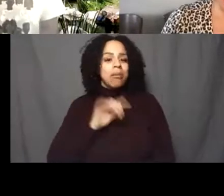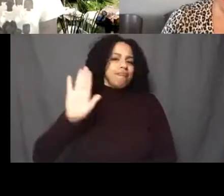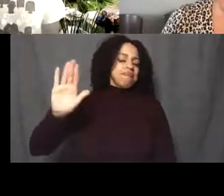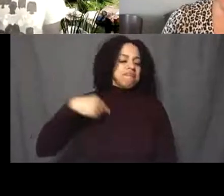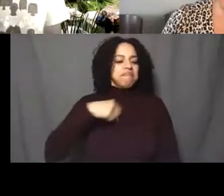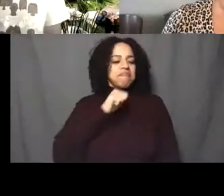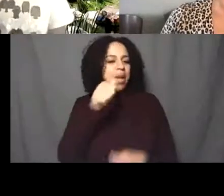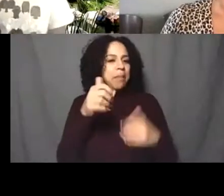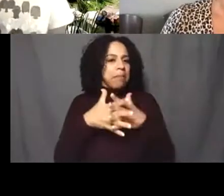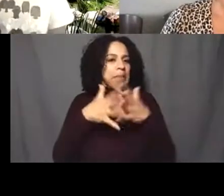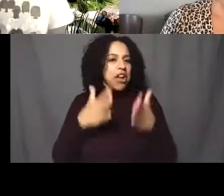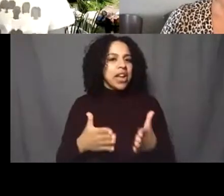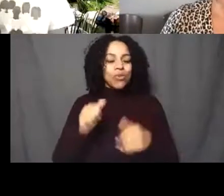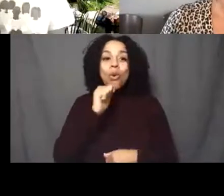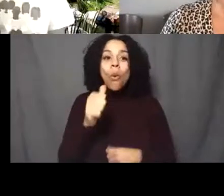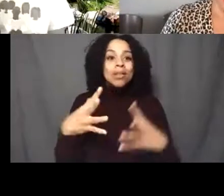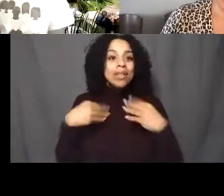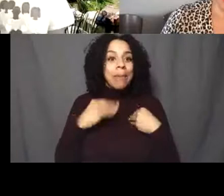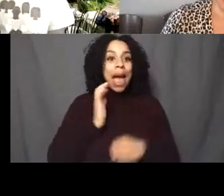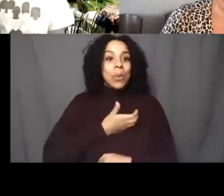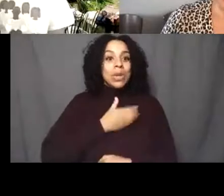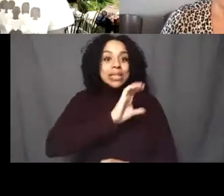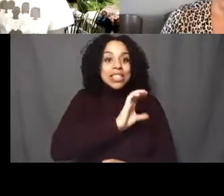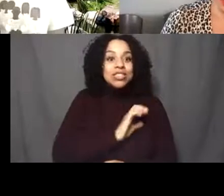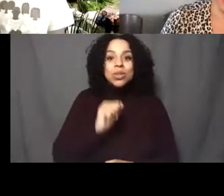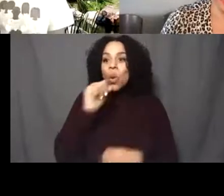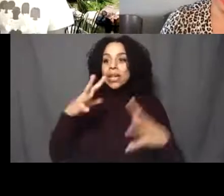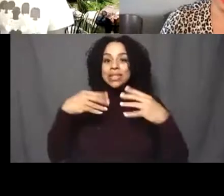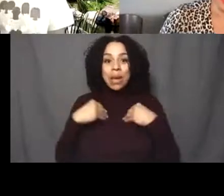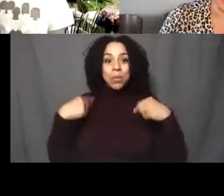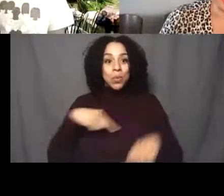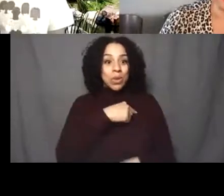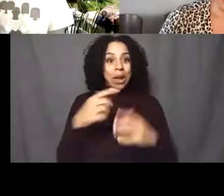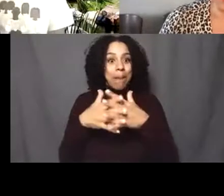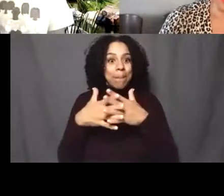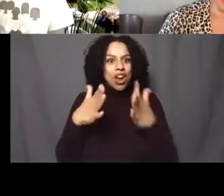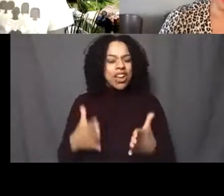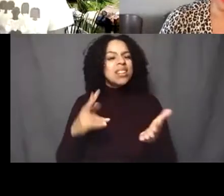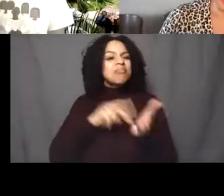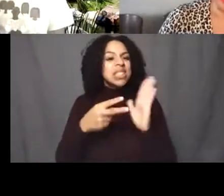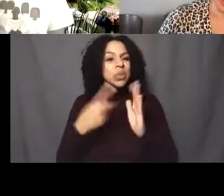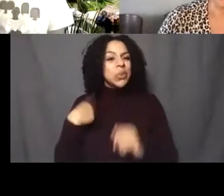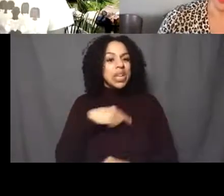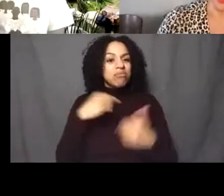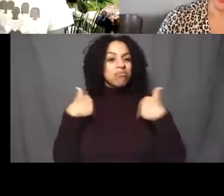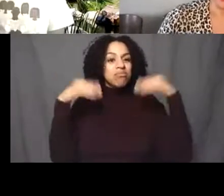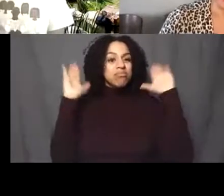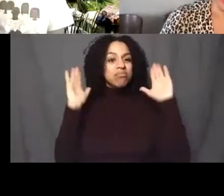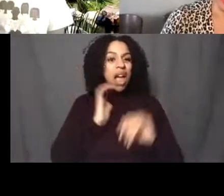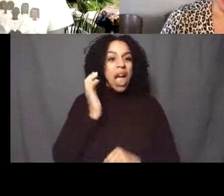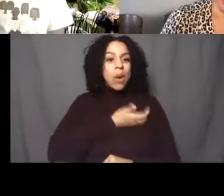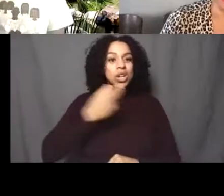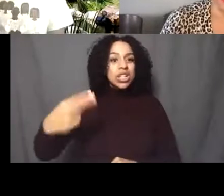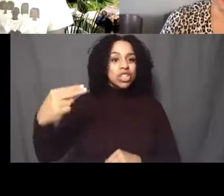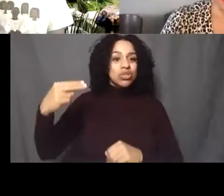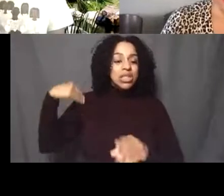our own country, is us actually forfeiting our legacy and forfeiting our inheritance